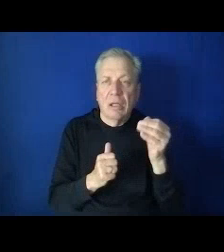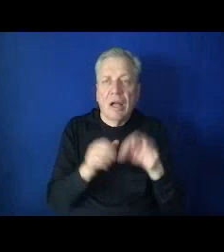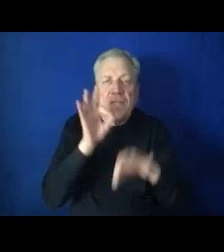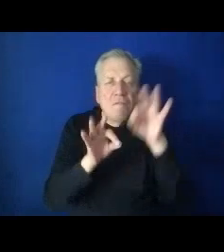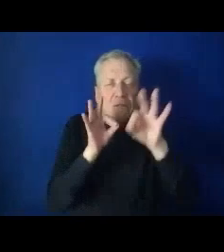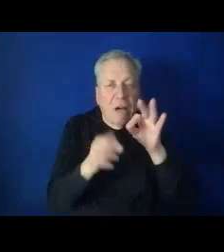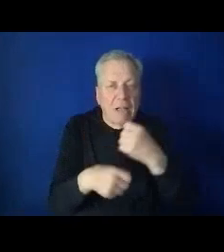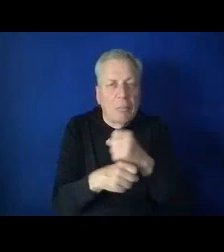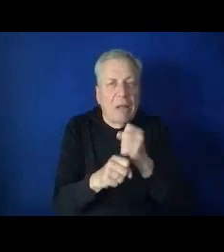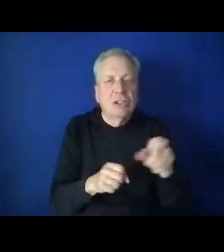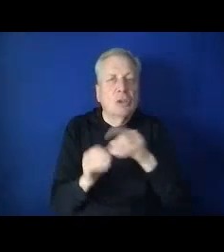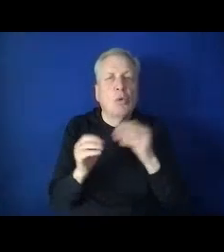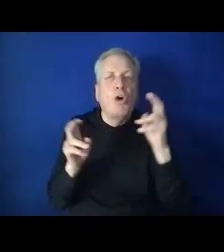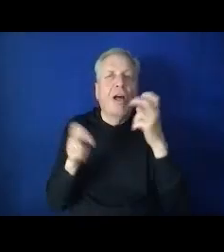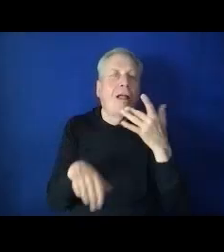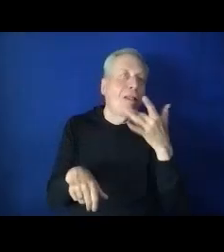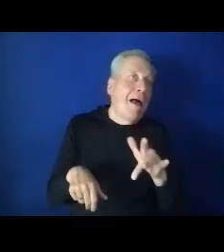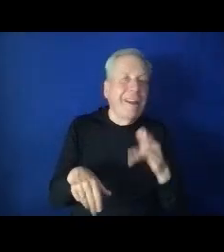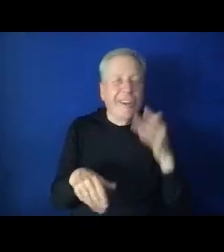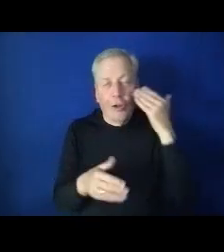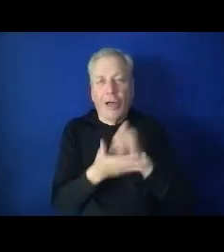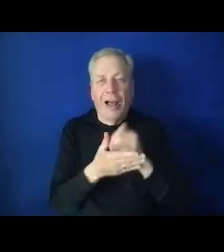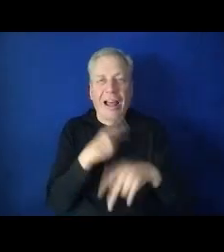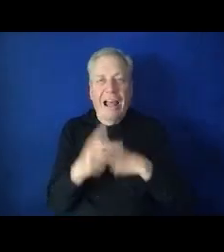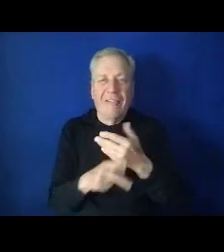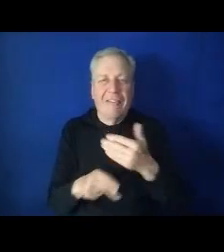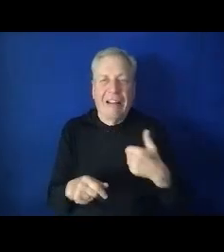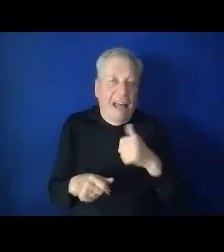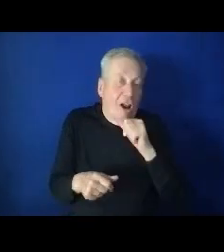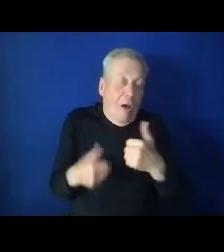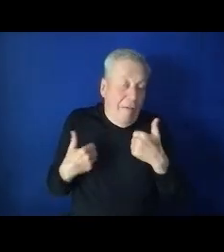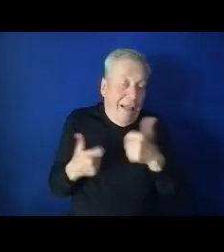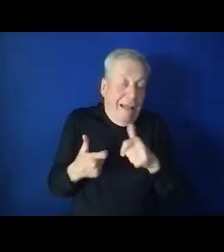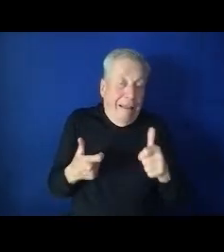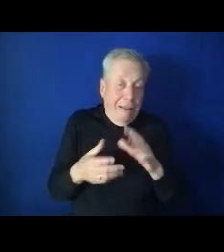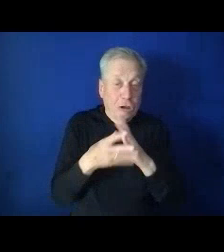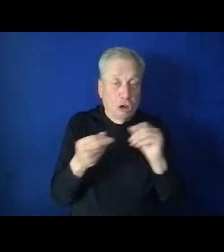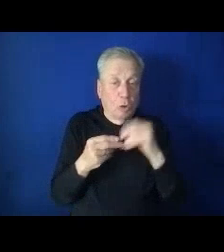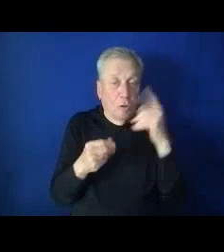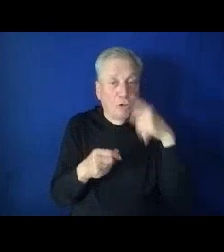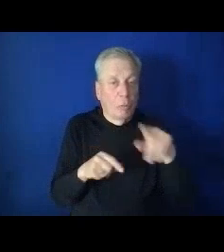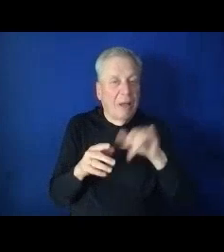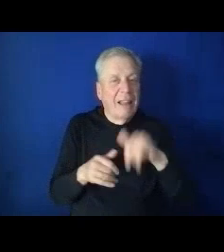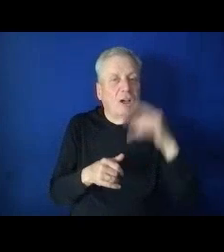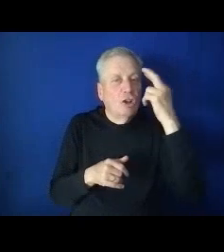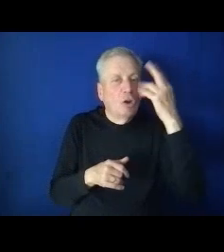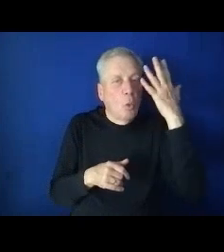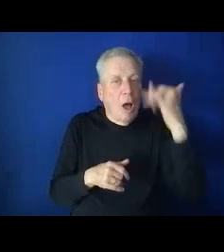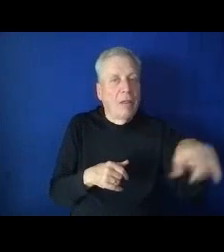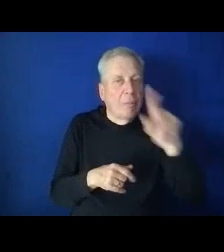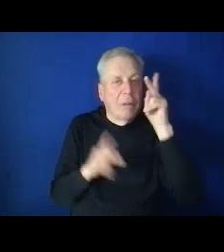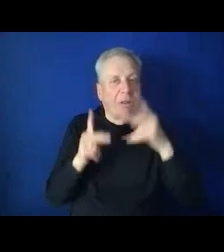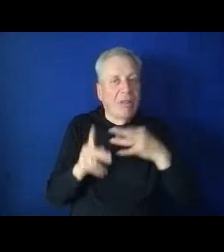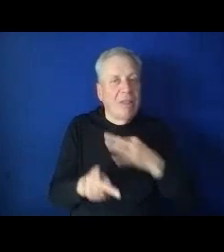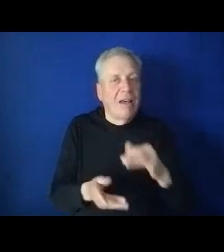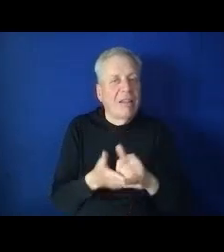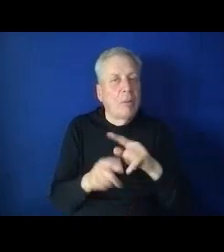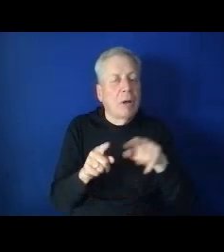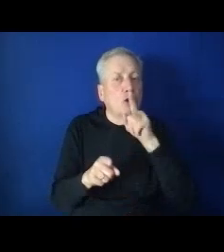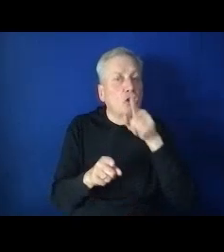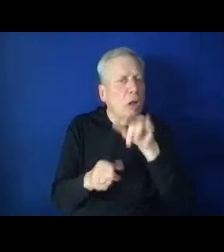makes you lucky or that kind of thing. I don't have any stories for you, but that's part of the reason people like them. But this thing was